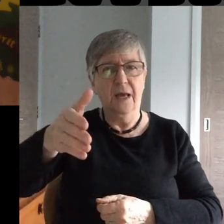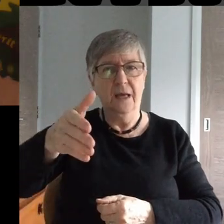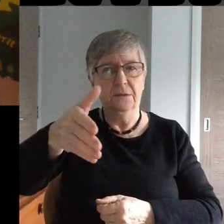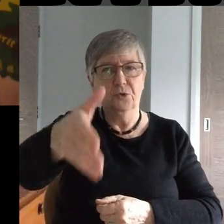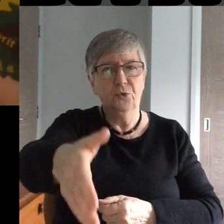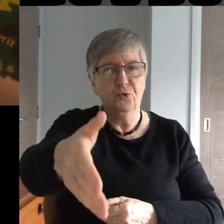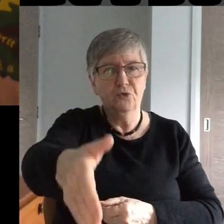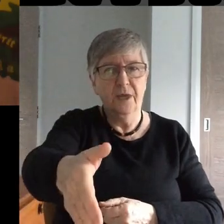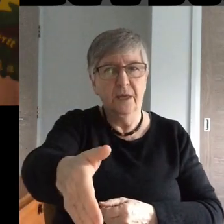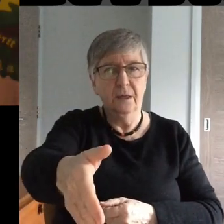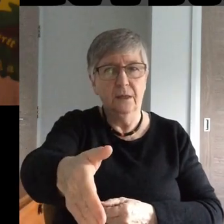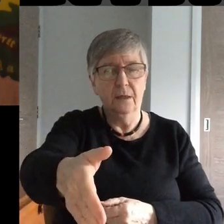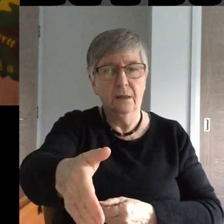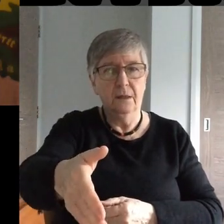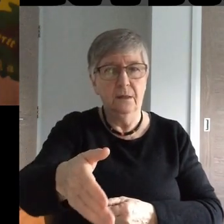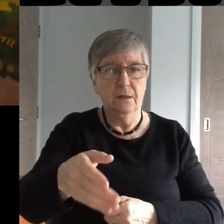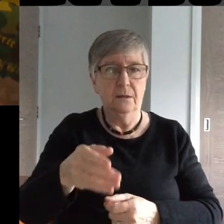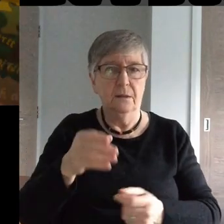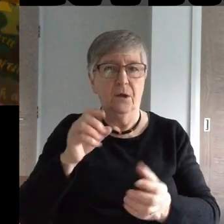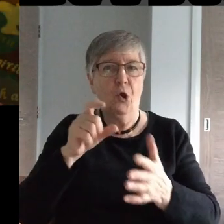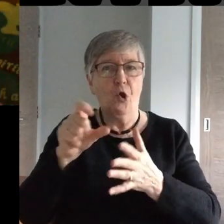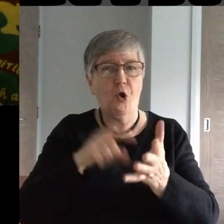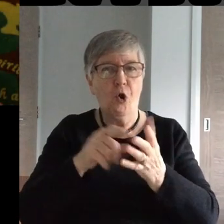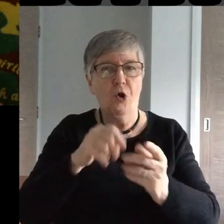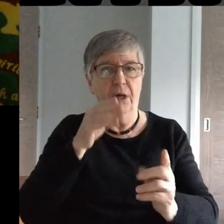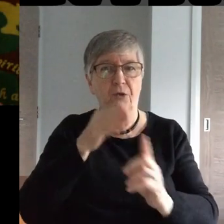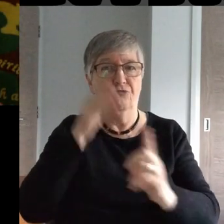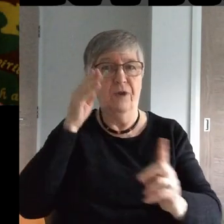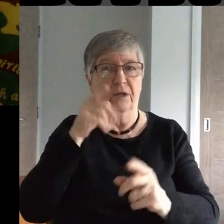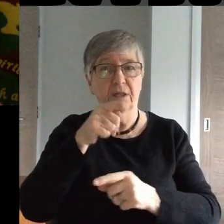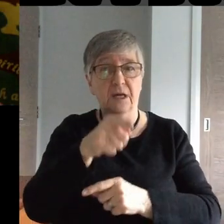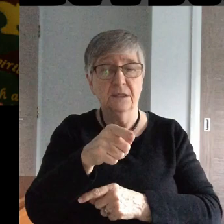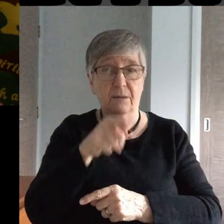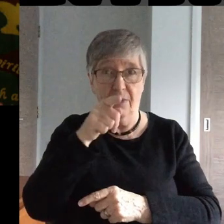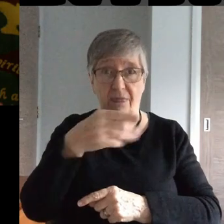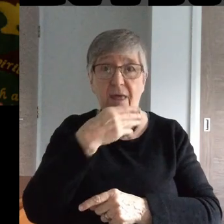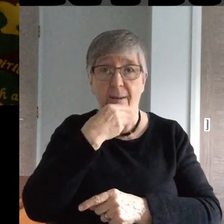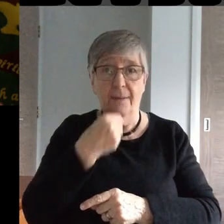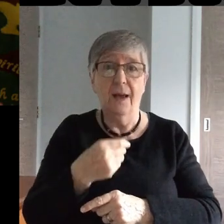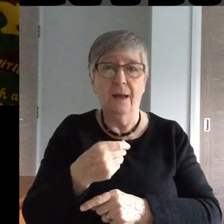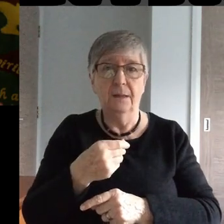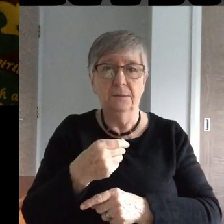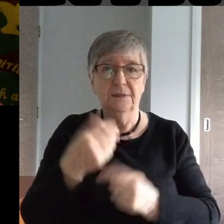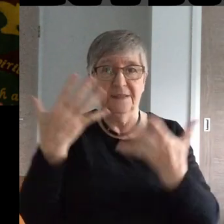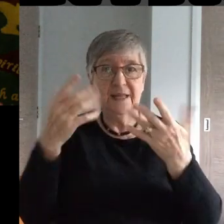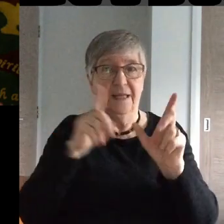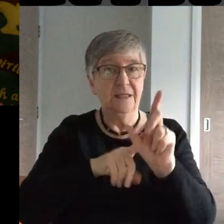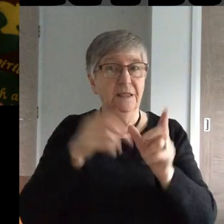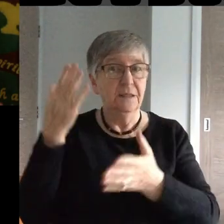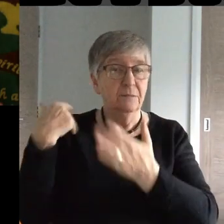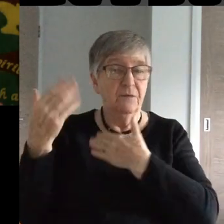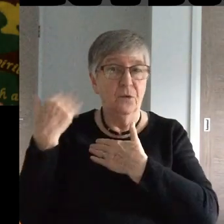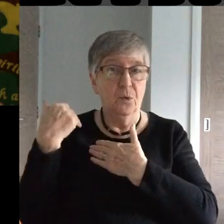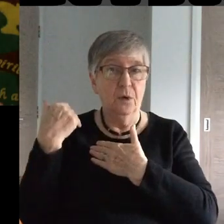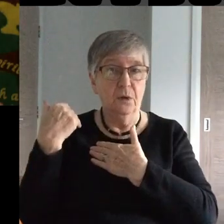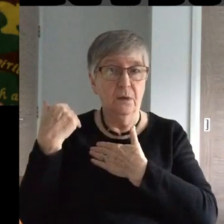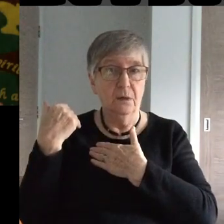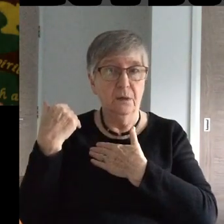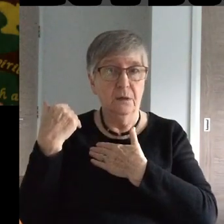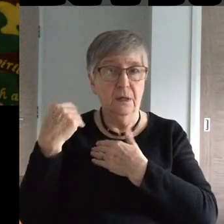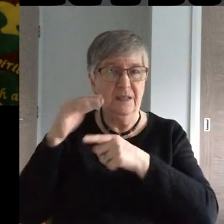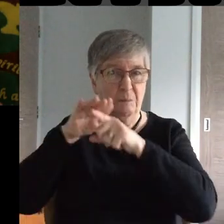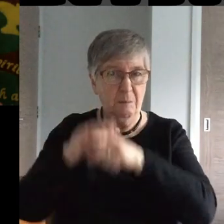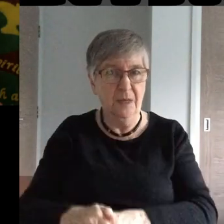and she recognized him almost instantly. Here was the man that only 10 years before